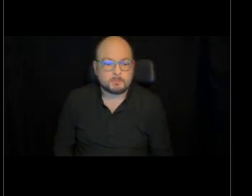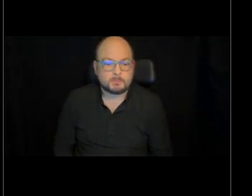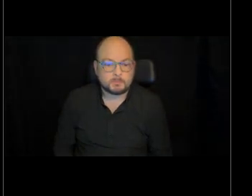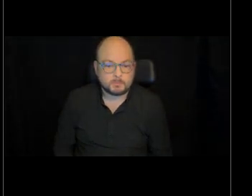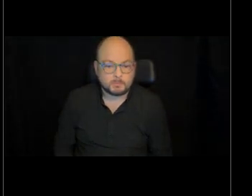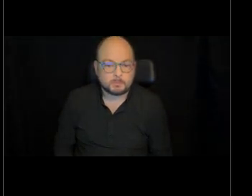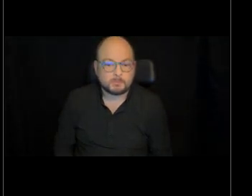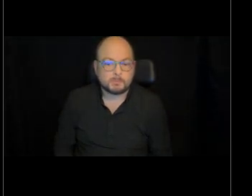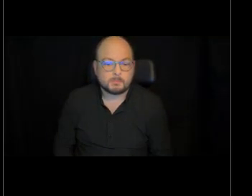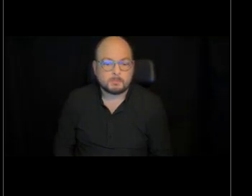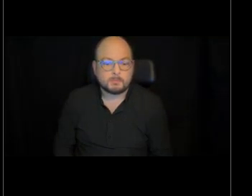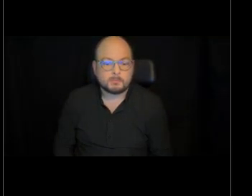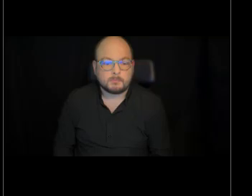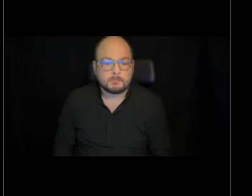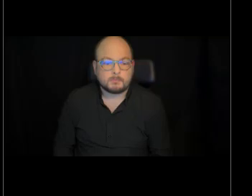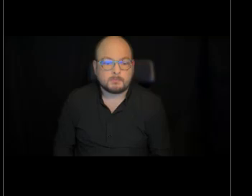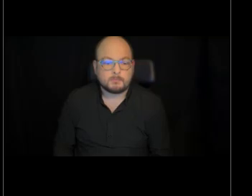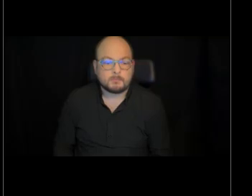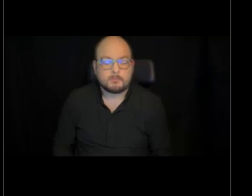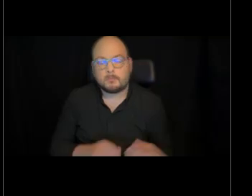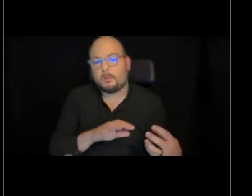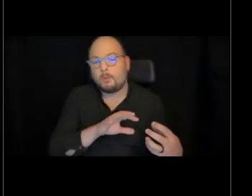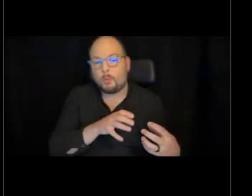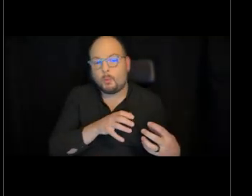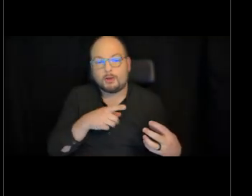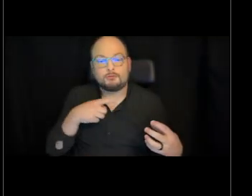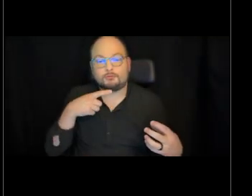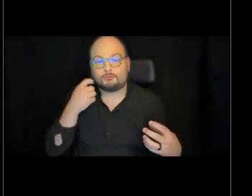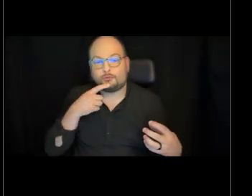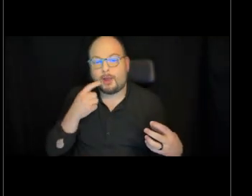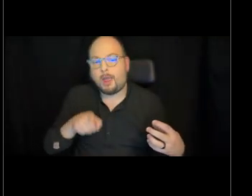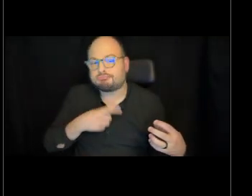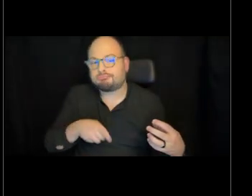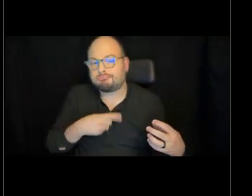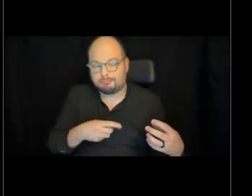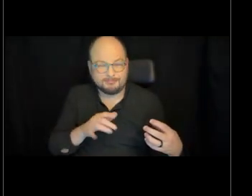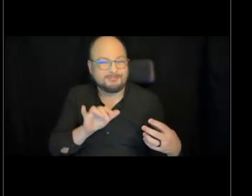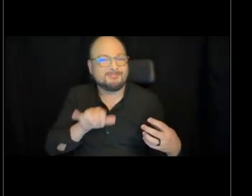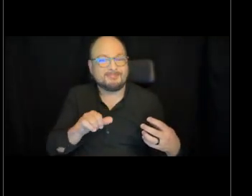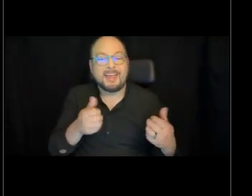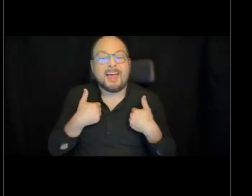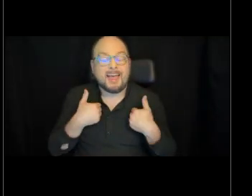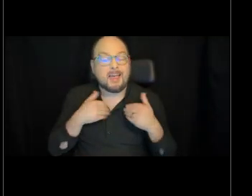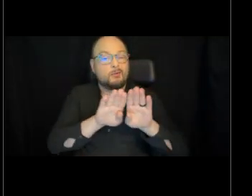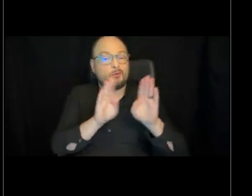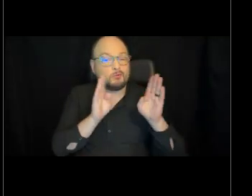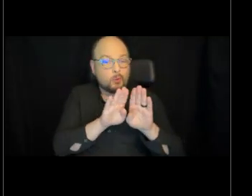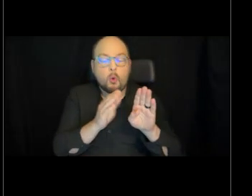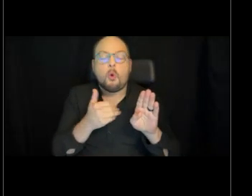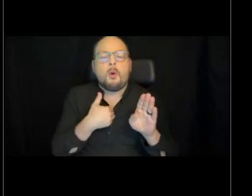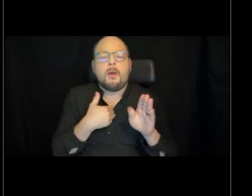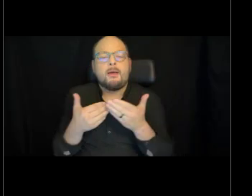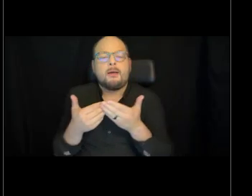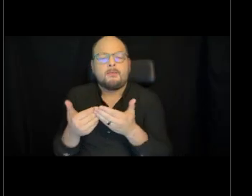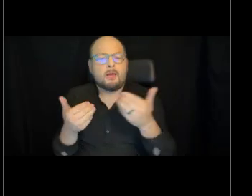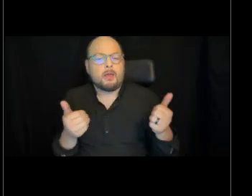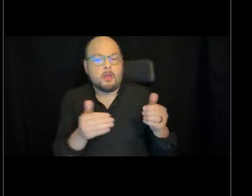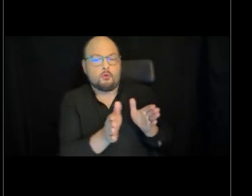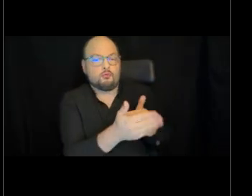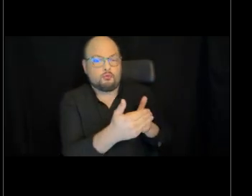If the washer and dryer are located behind doors or in a separate utility room, clear